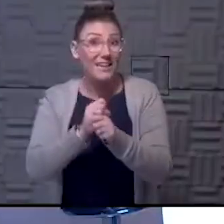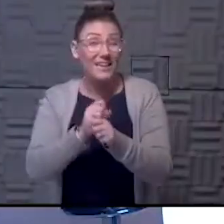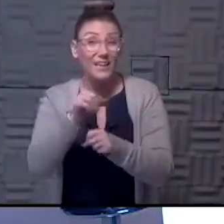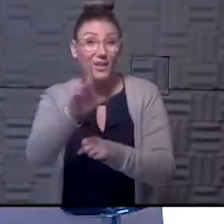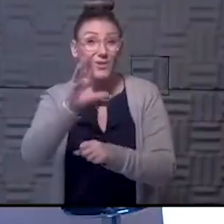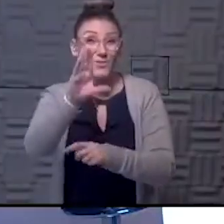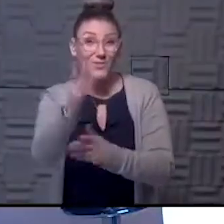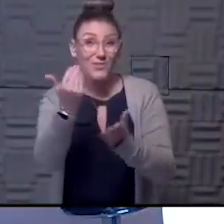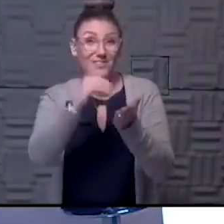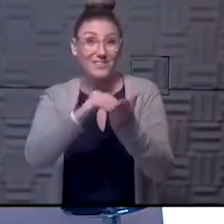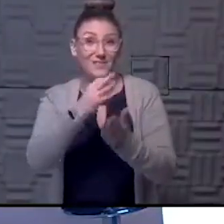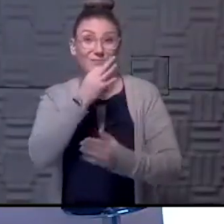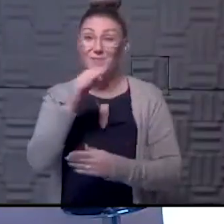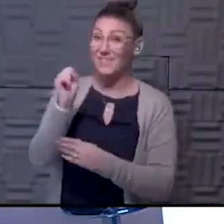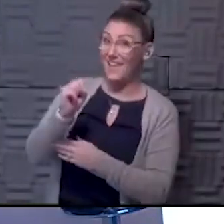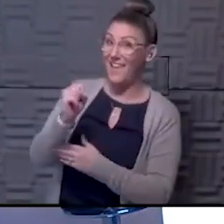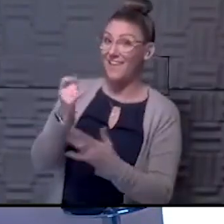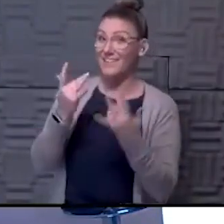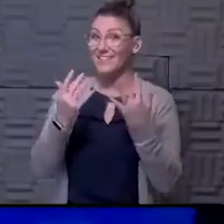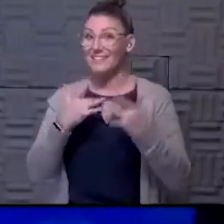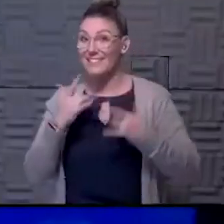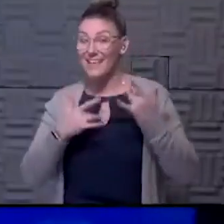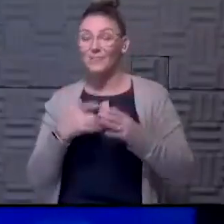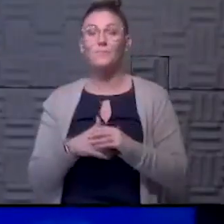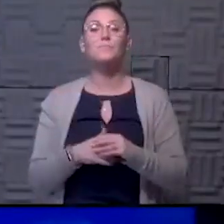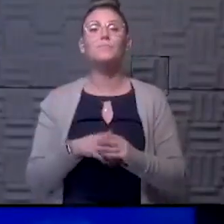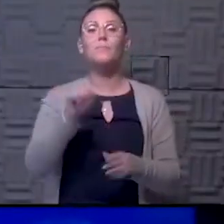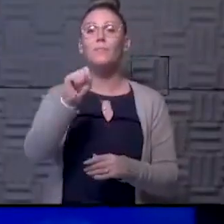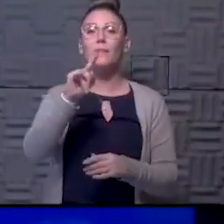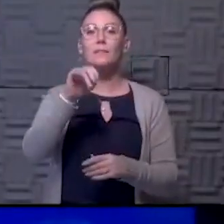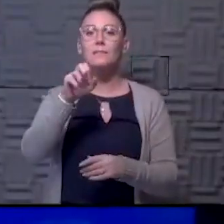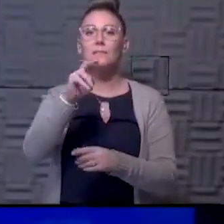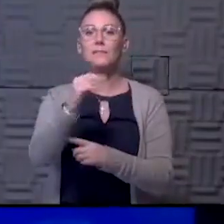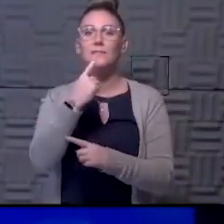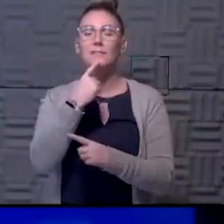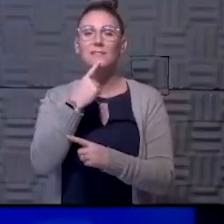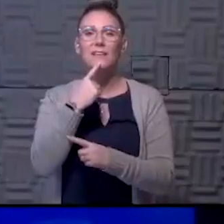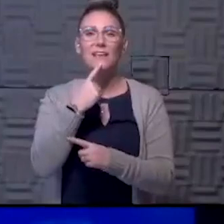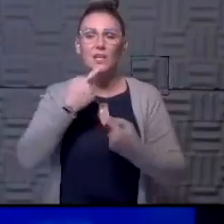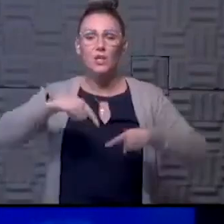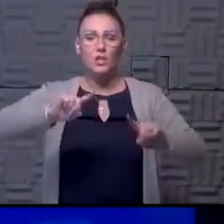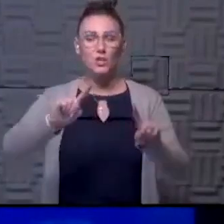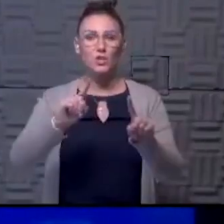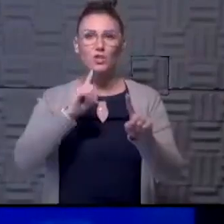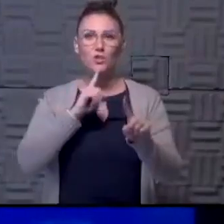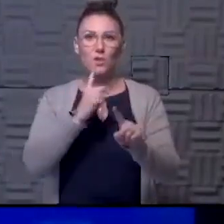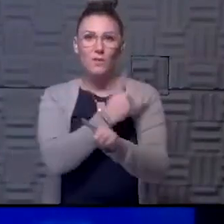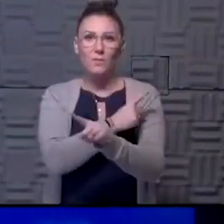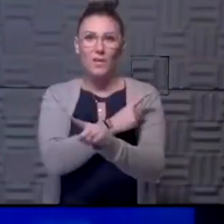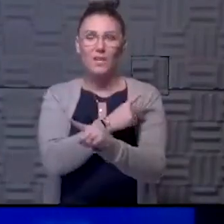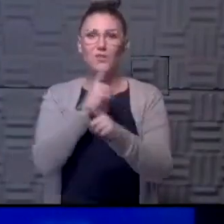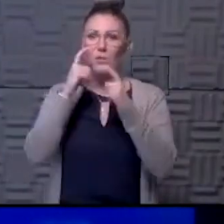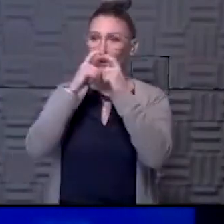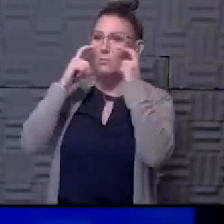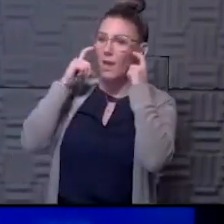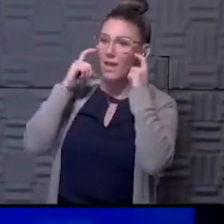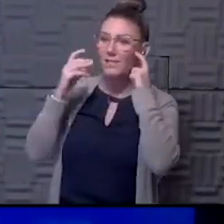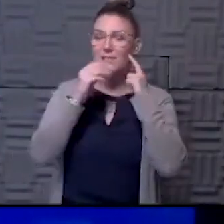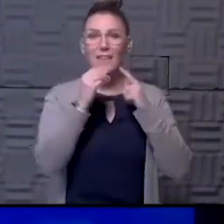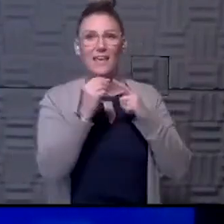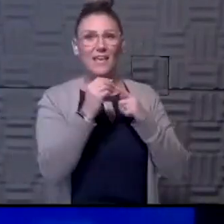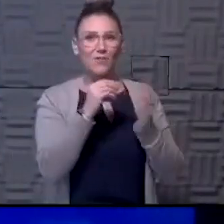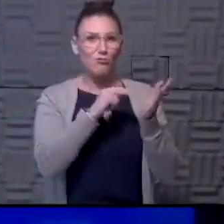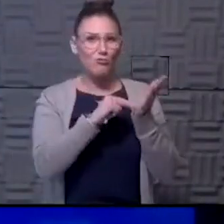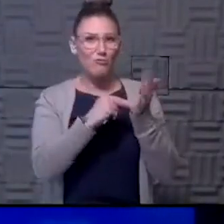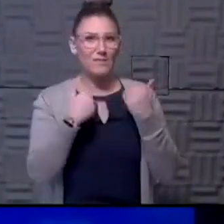going to talk about that in a moment. Can't wait. Stephen said that during the video, the patient had 1 mask on and the nurse had 2